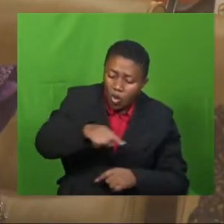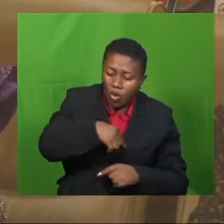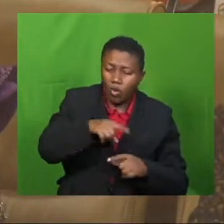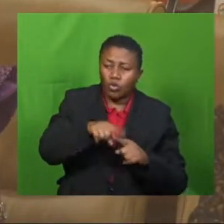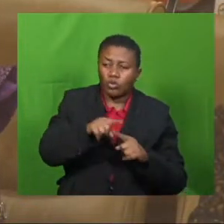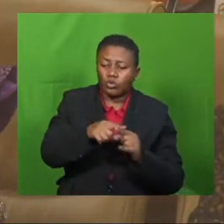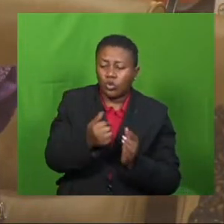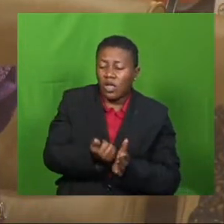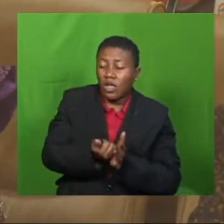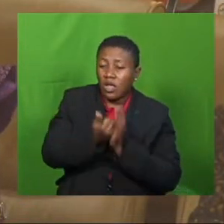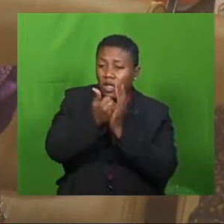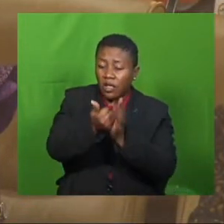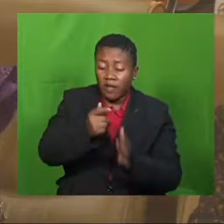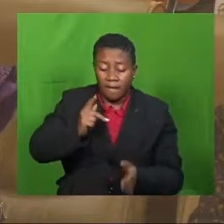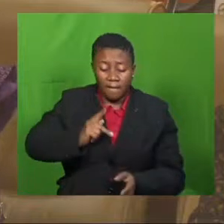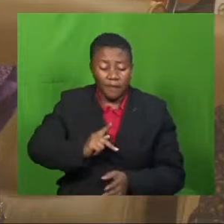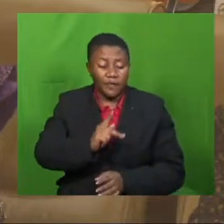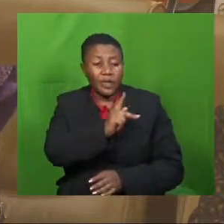let Parliament take